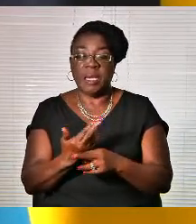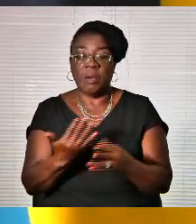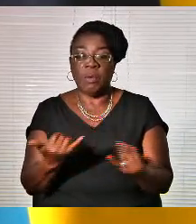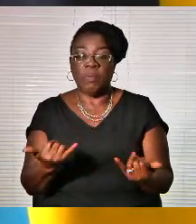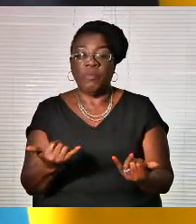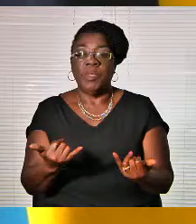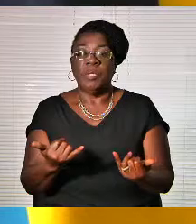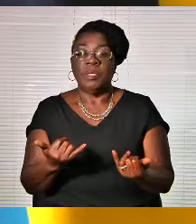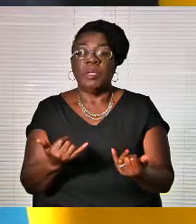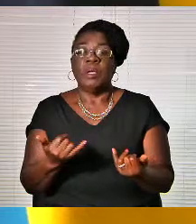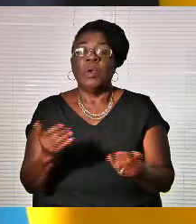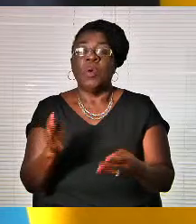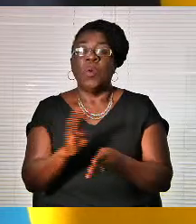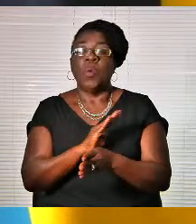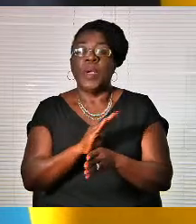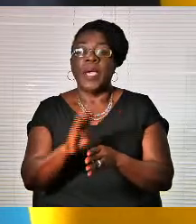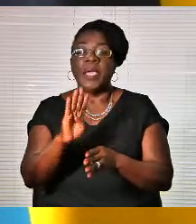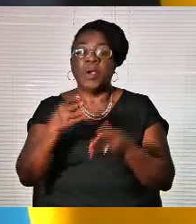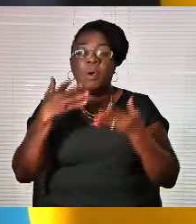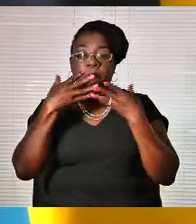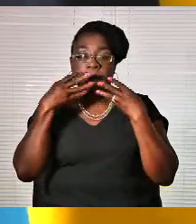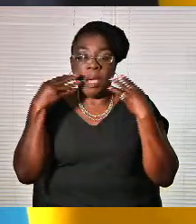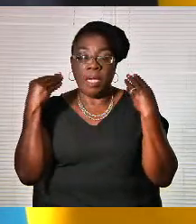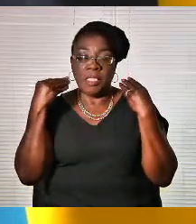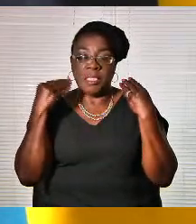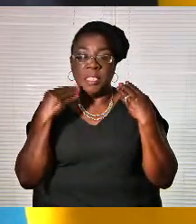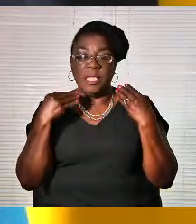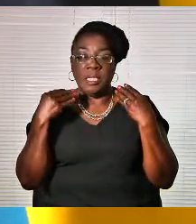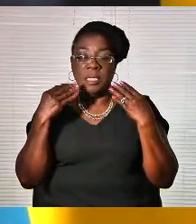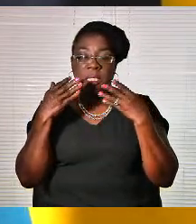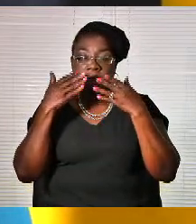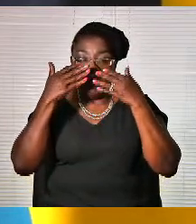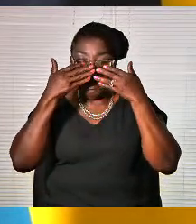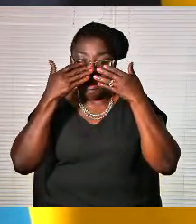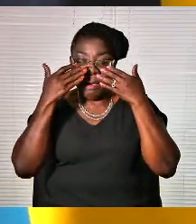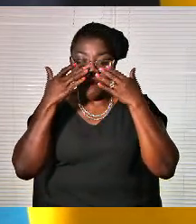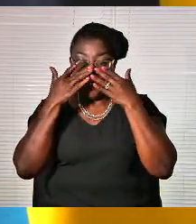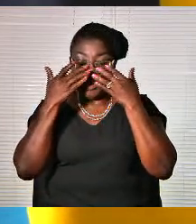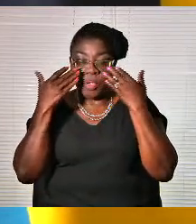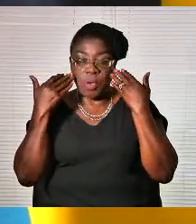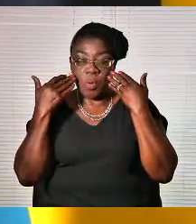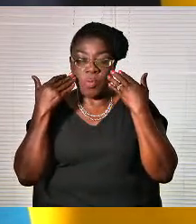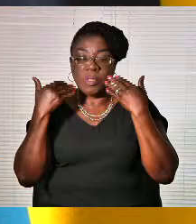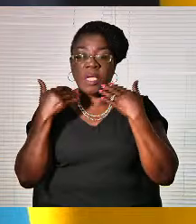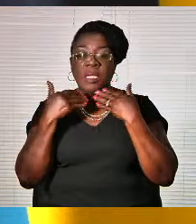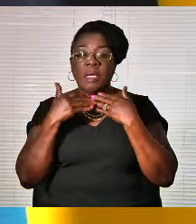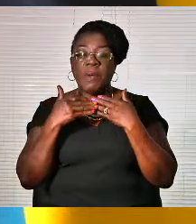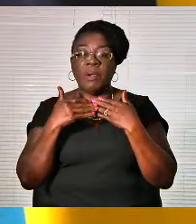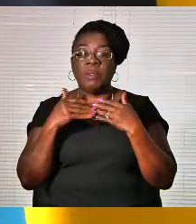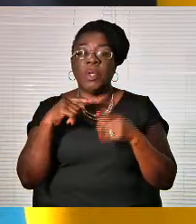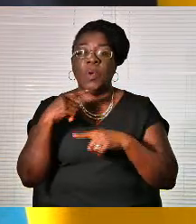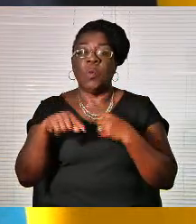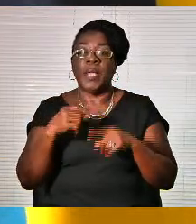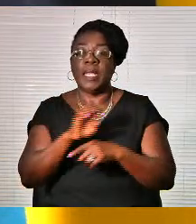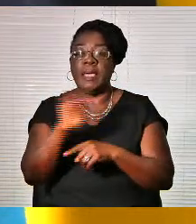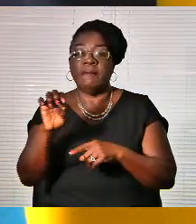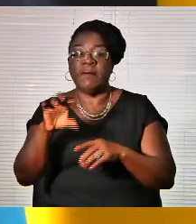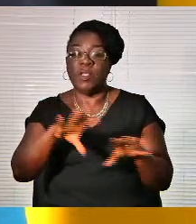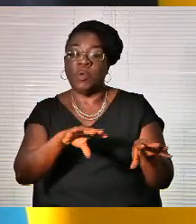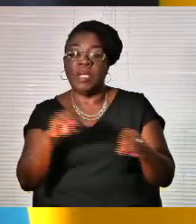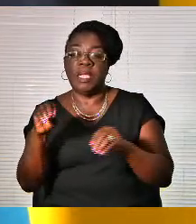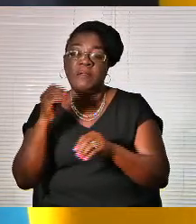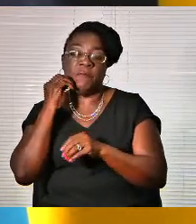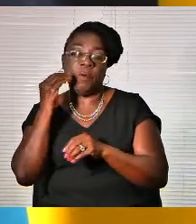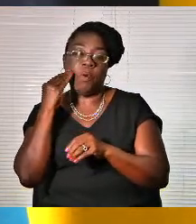We recommend that you wear a mask that covers your nose and your mouth whenever you leave home,